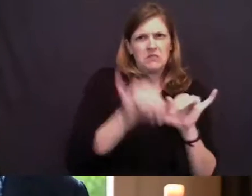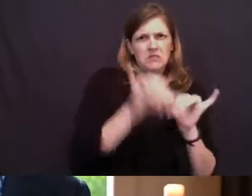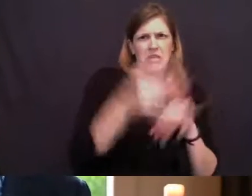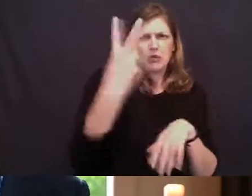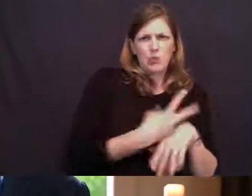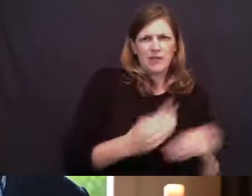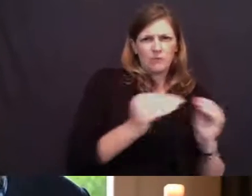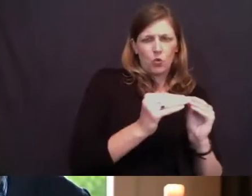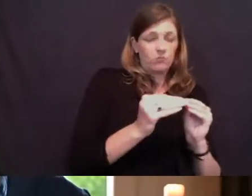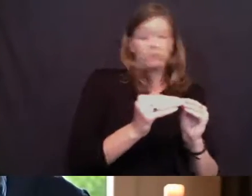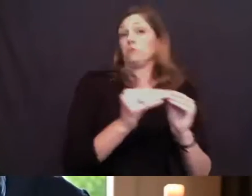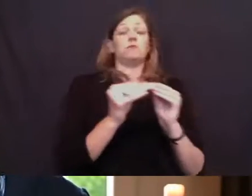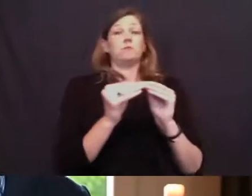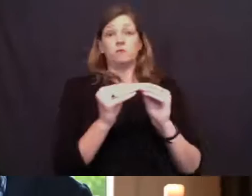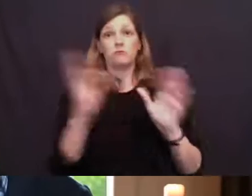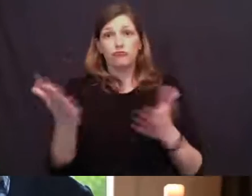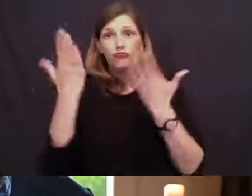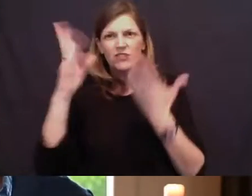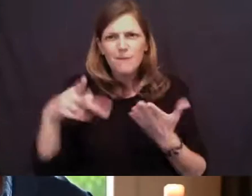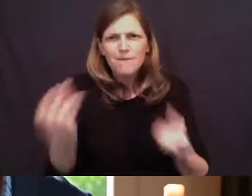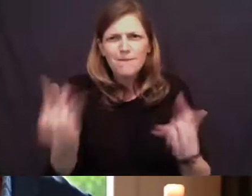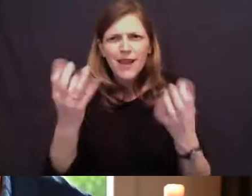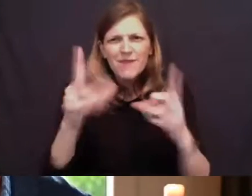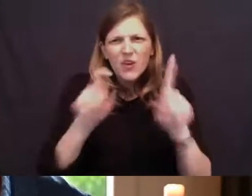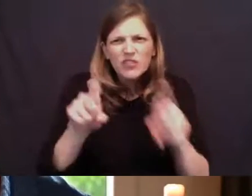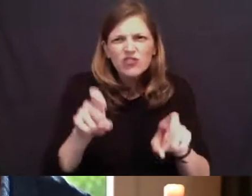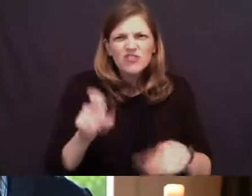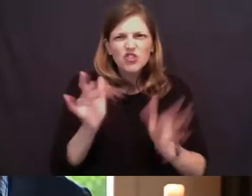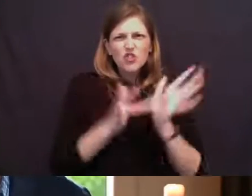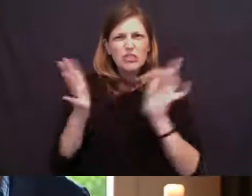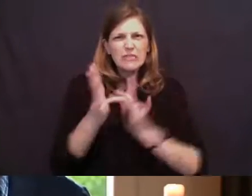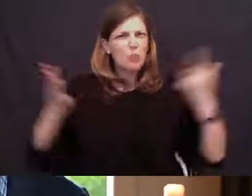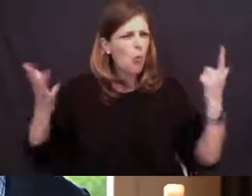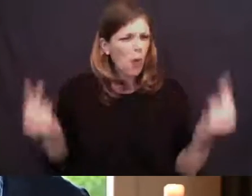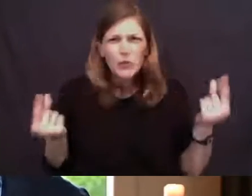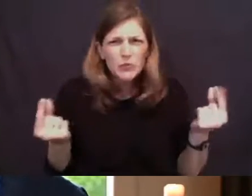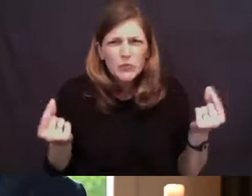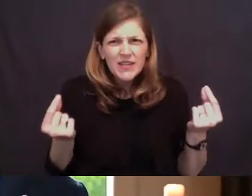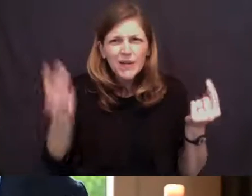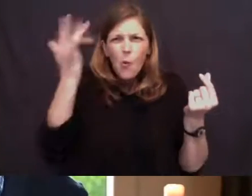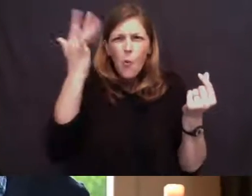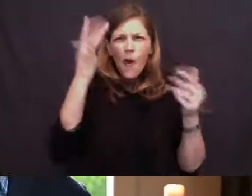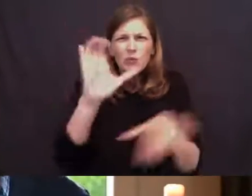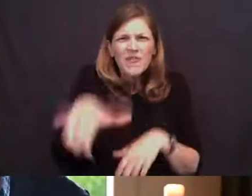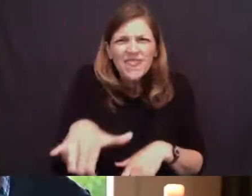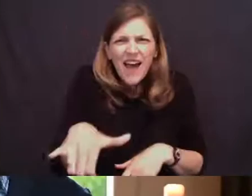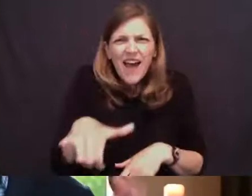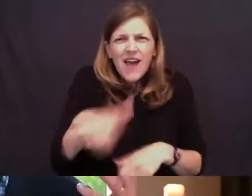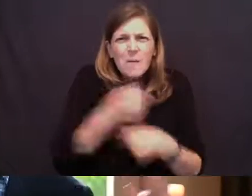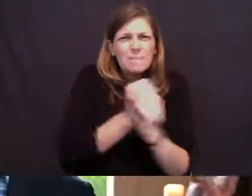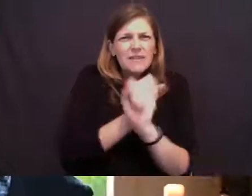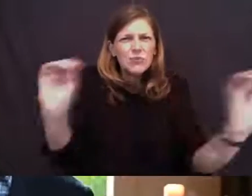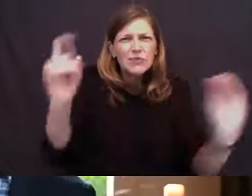That brings up so many questions. What are you doing, Jesus? Why would you do this? This makes no sense. I